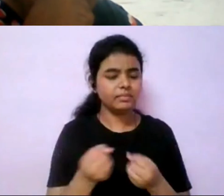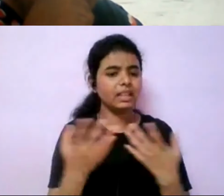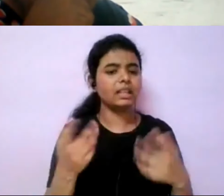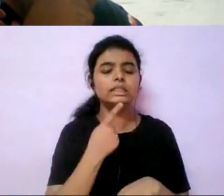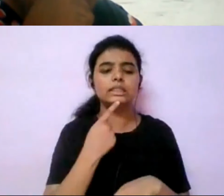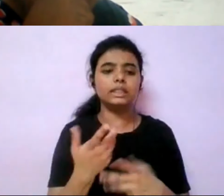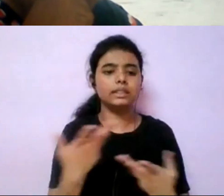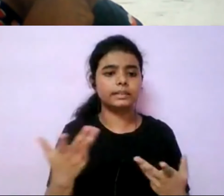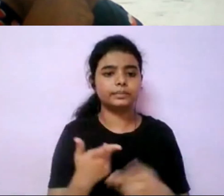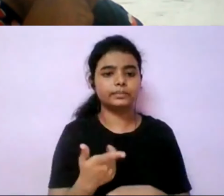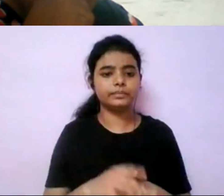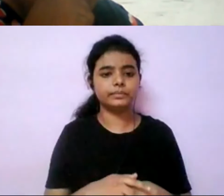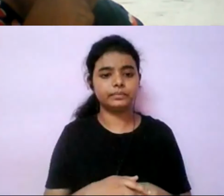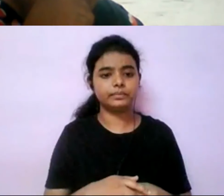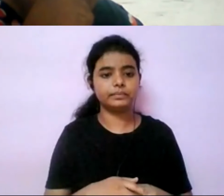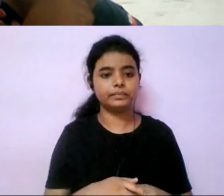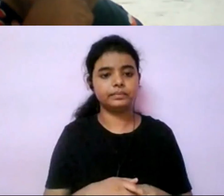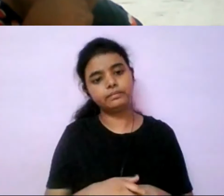them, helped